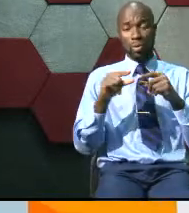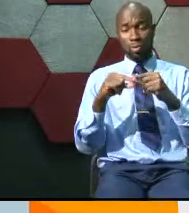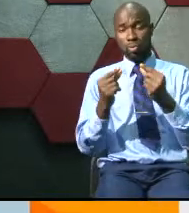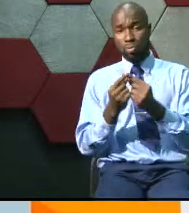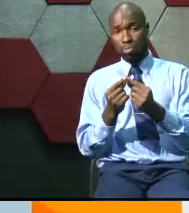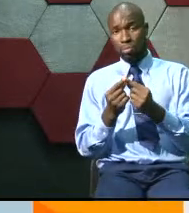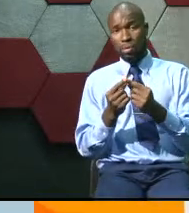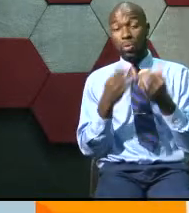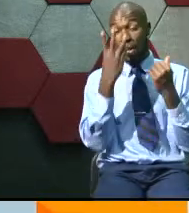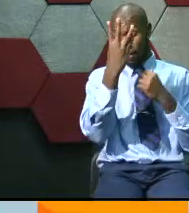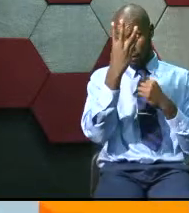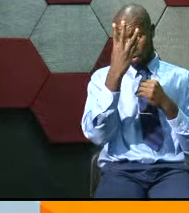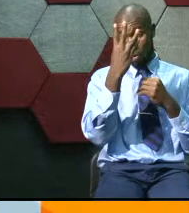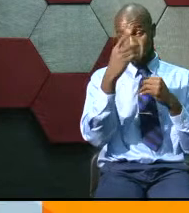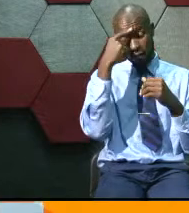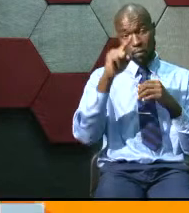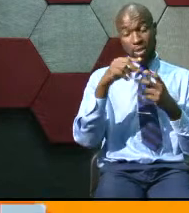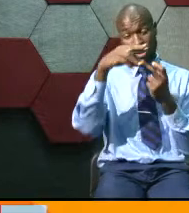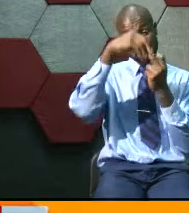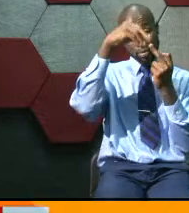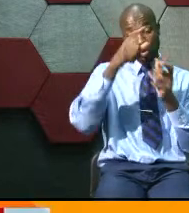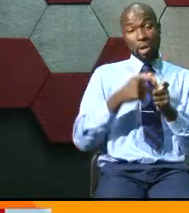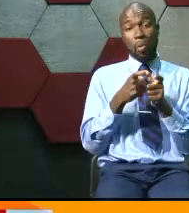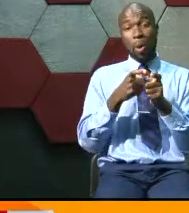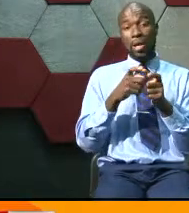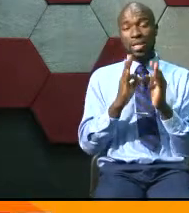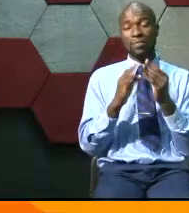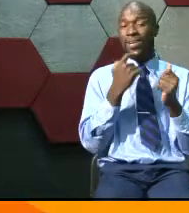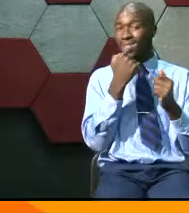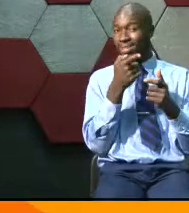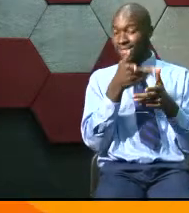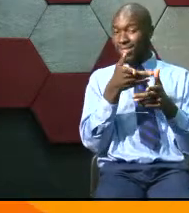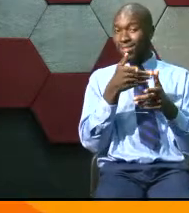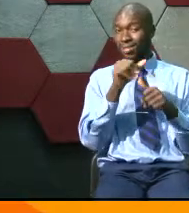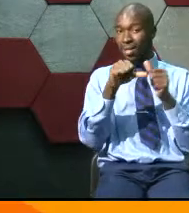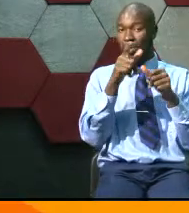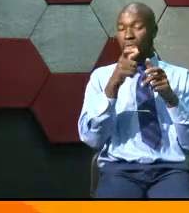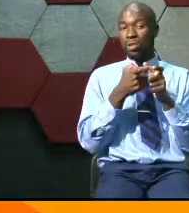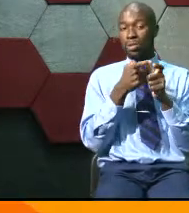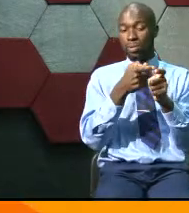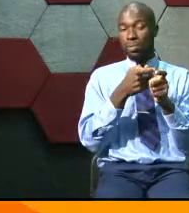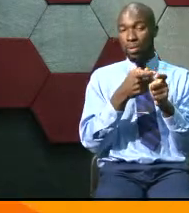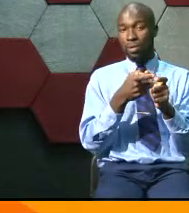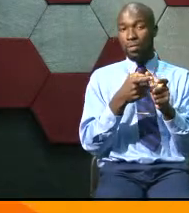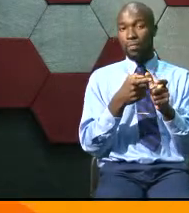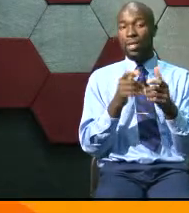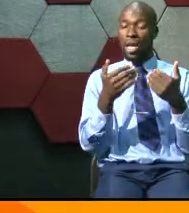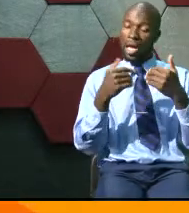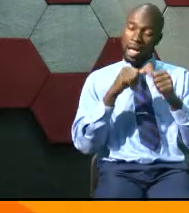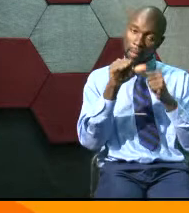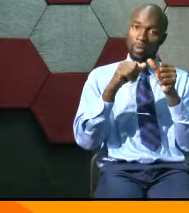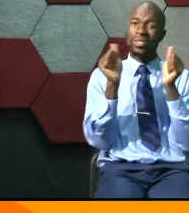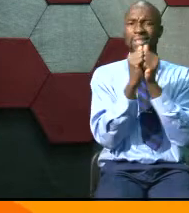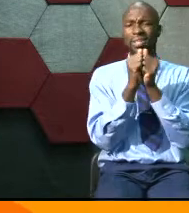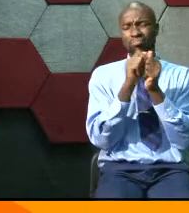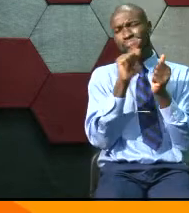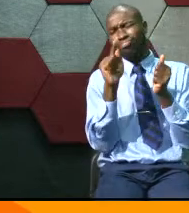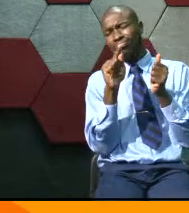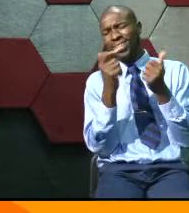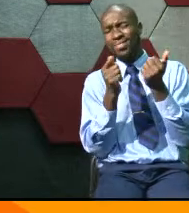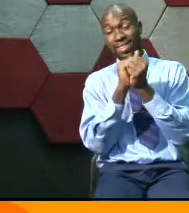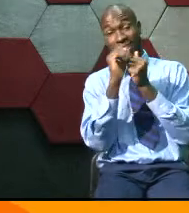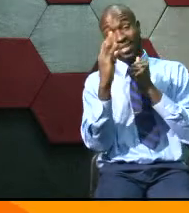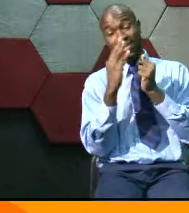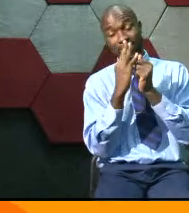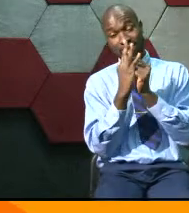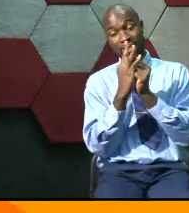categories. As for the special awards, if I can go into that, so special awards, we have about 10 or 13 about of them, and